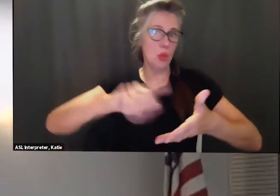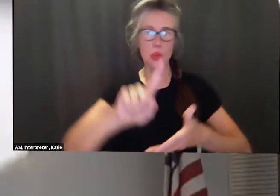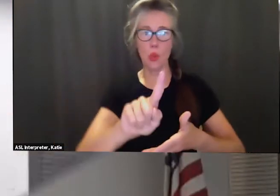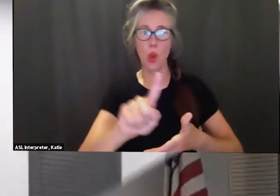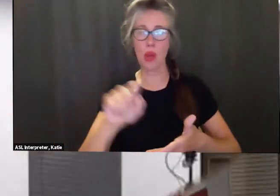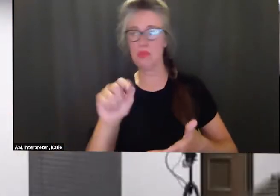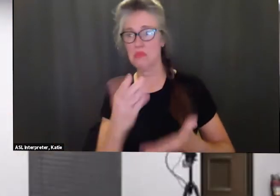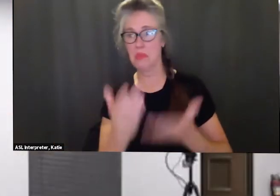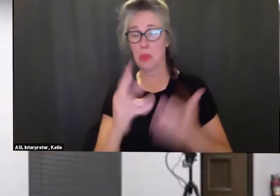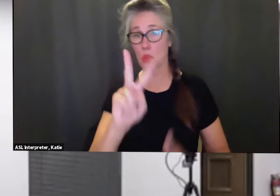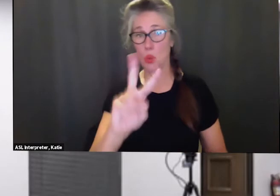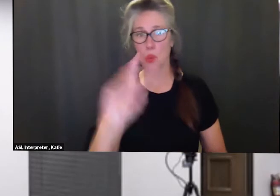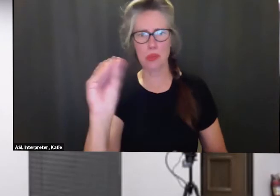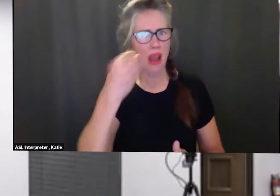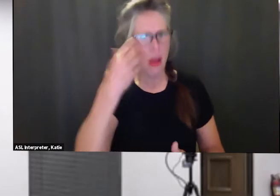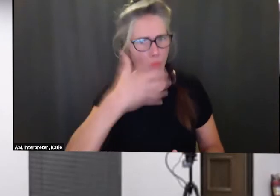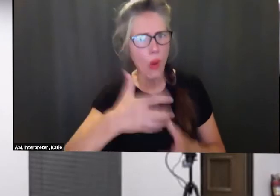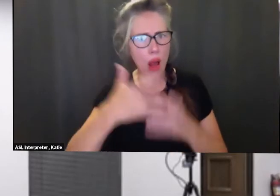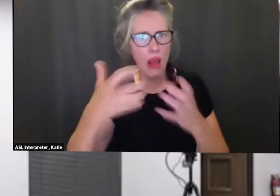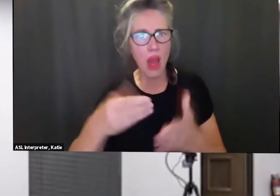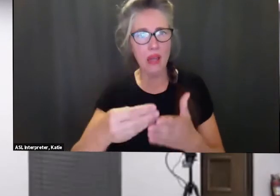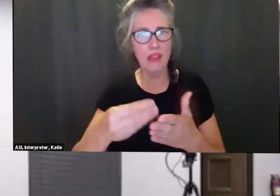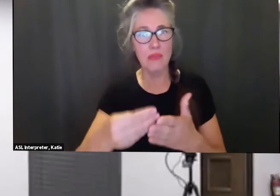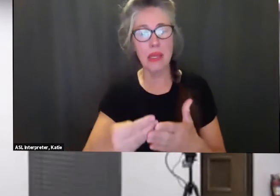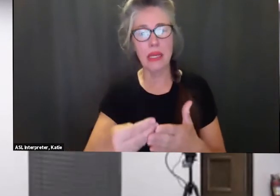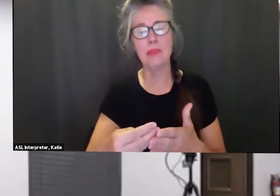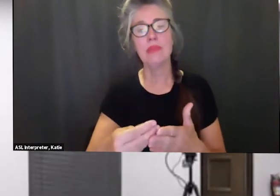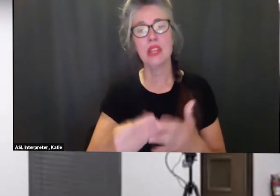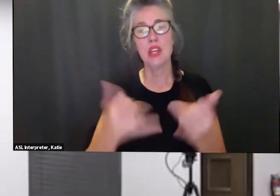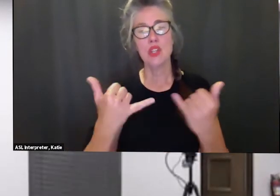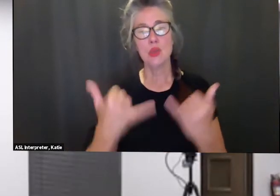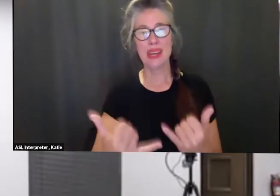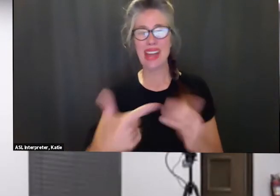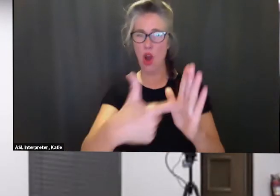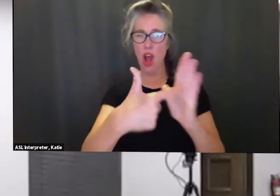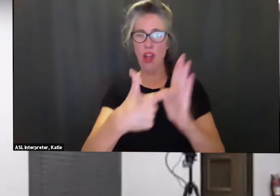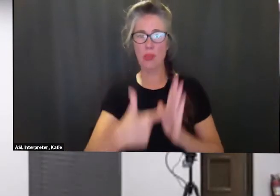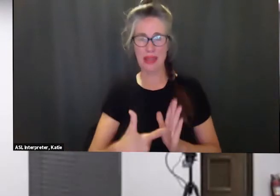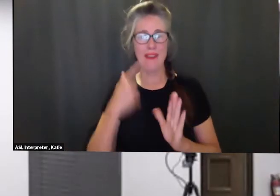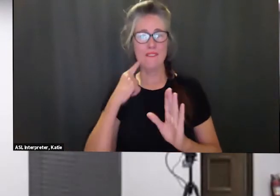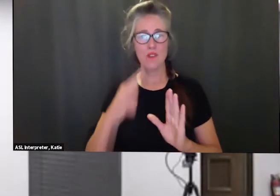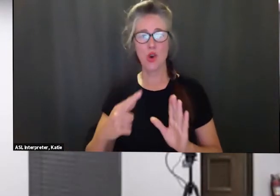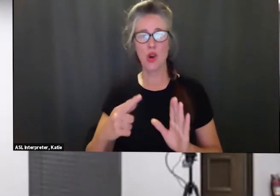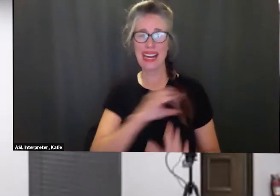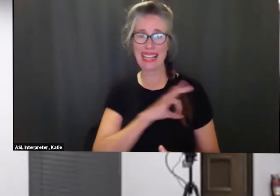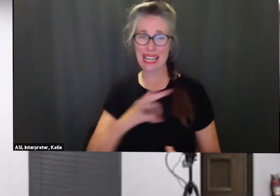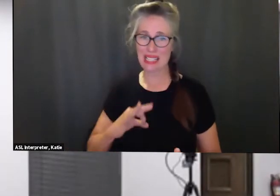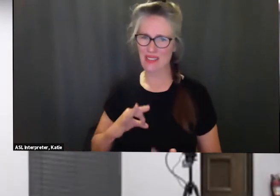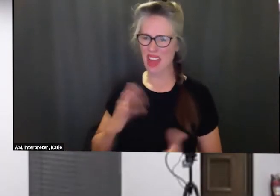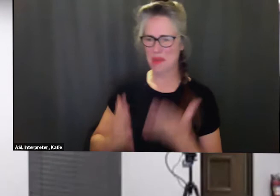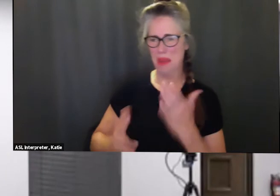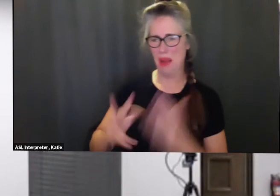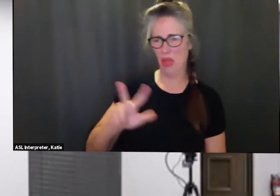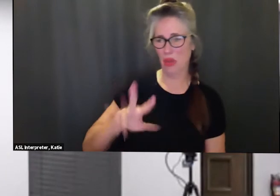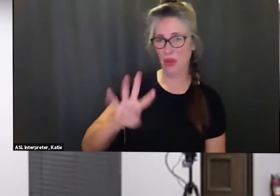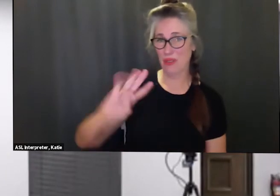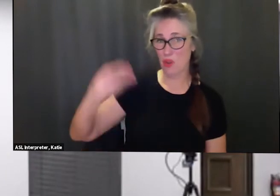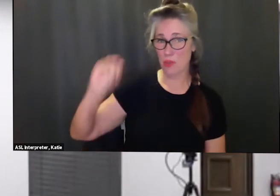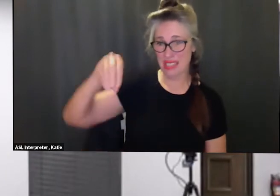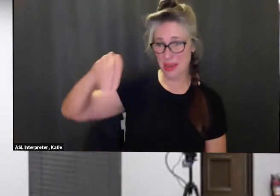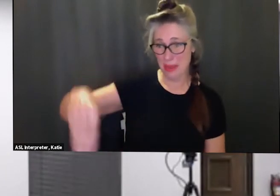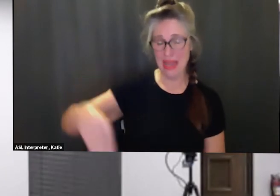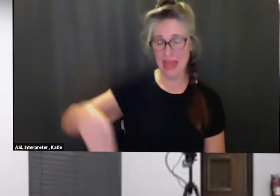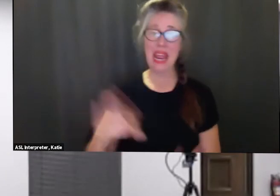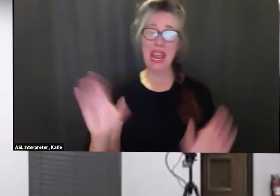money on that. So, currently all our statutories for classified are about 34%, and our certificate is